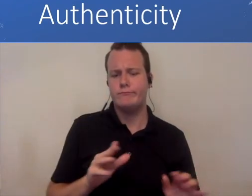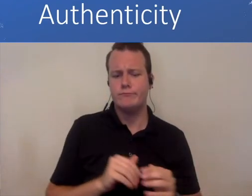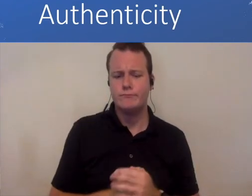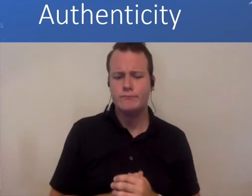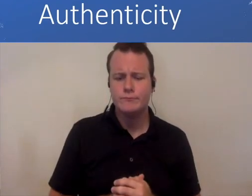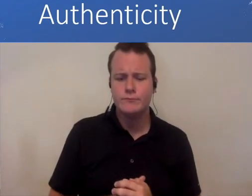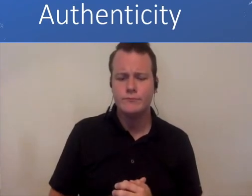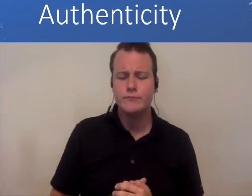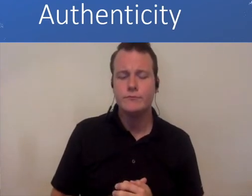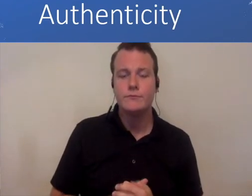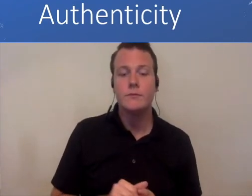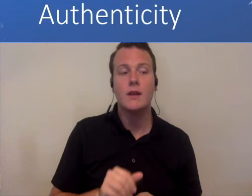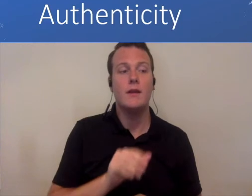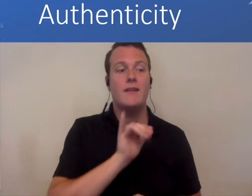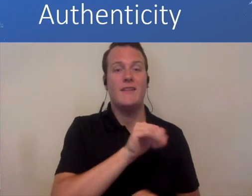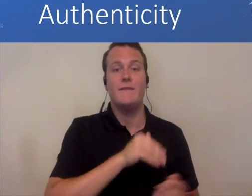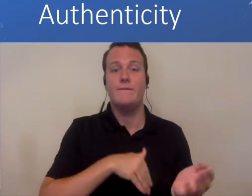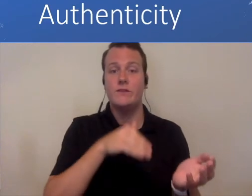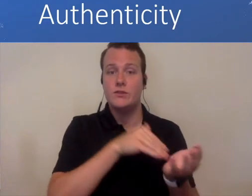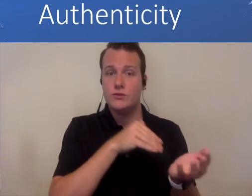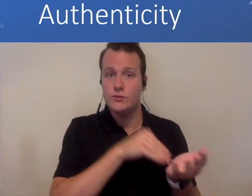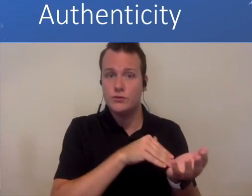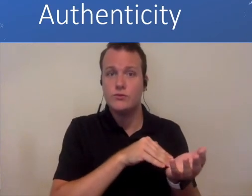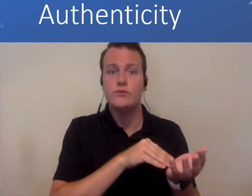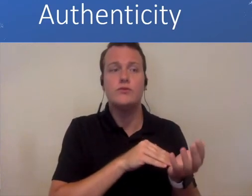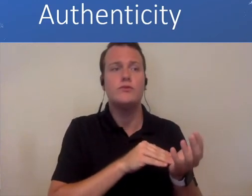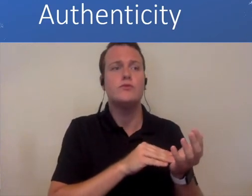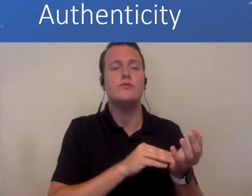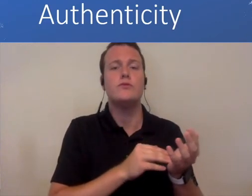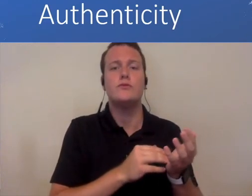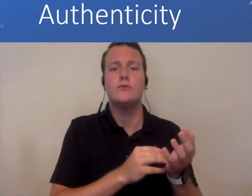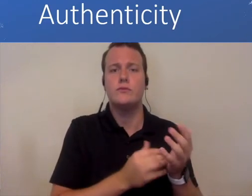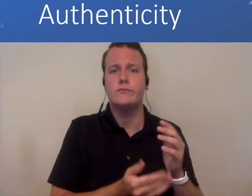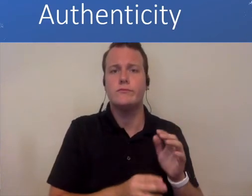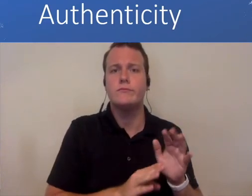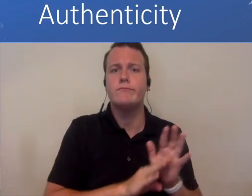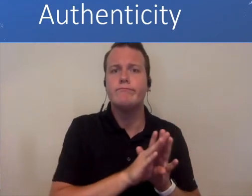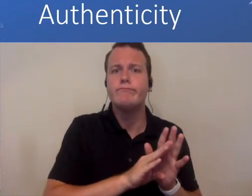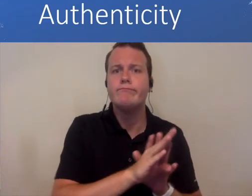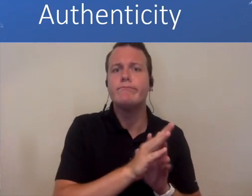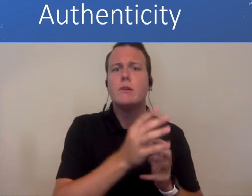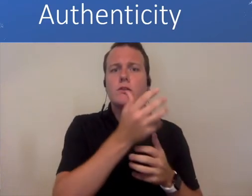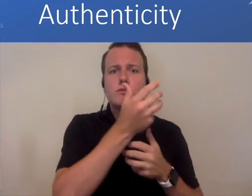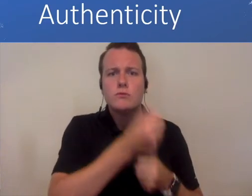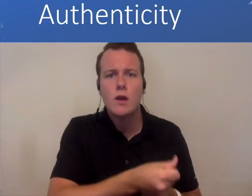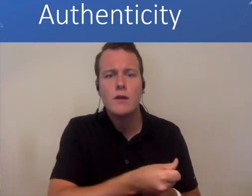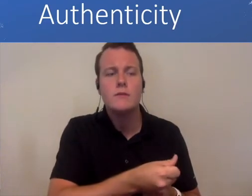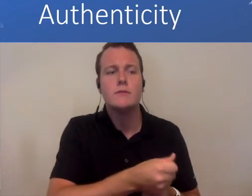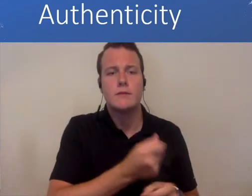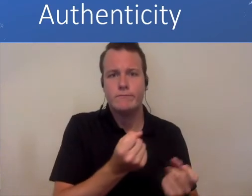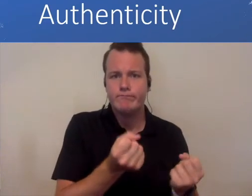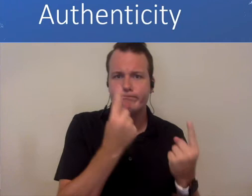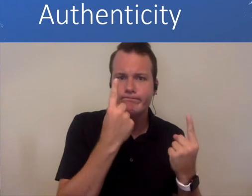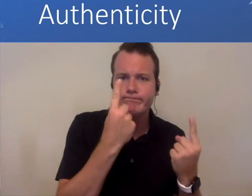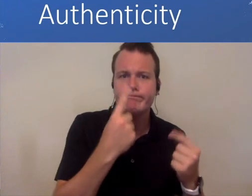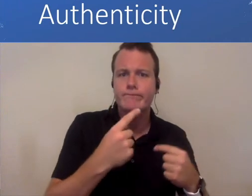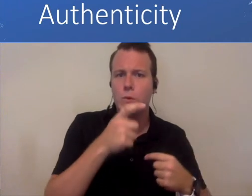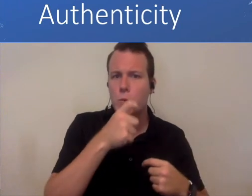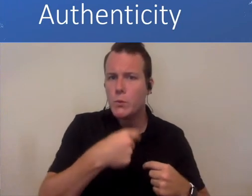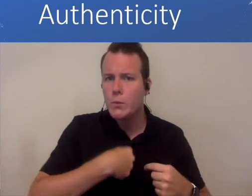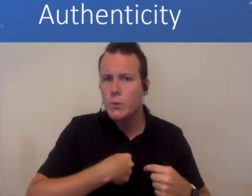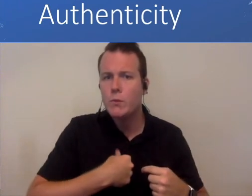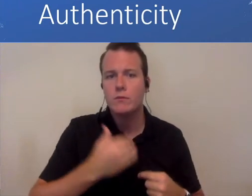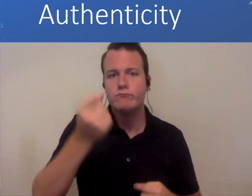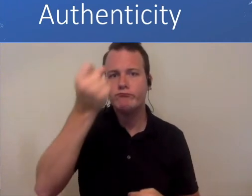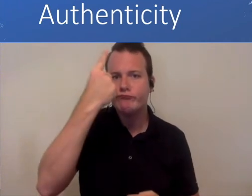If a physician can then build that trust and they can understand who you are and that they can feel that